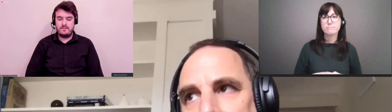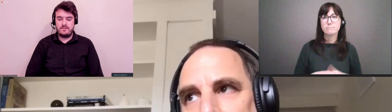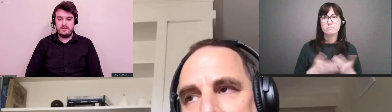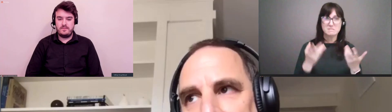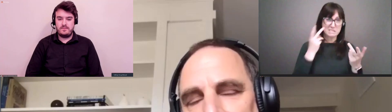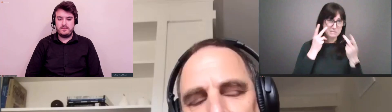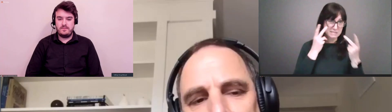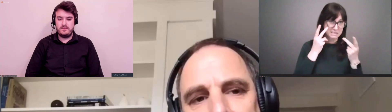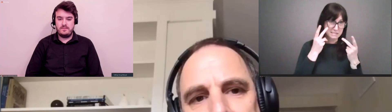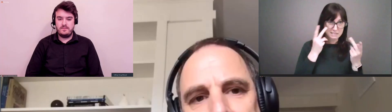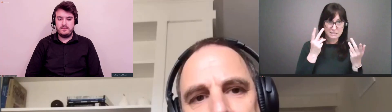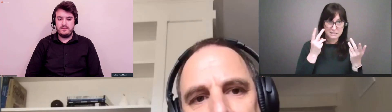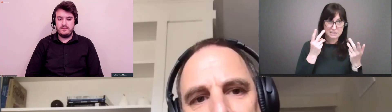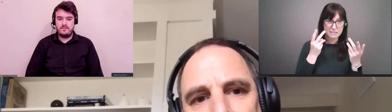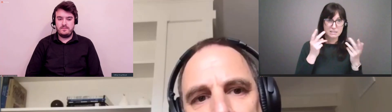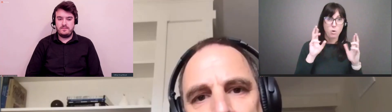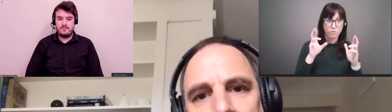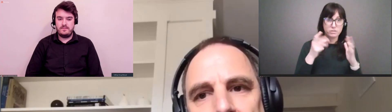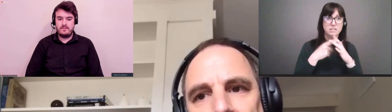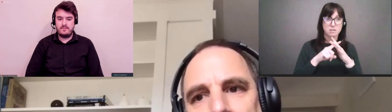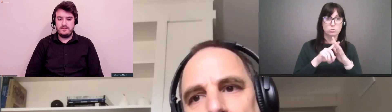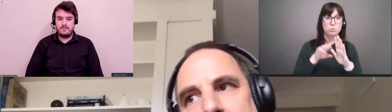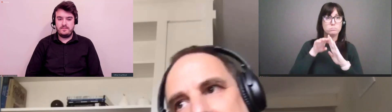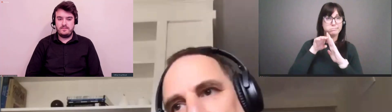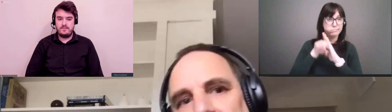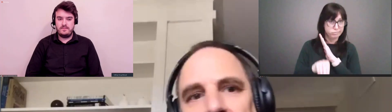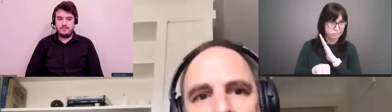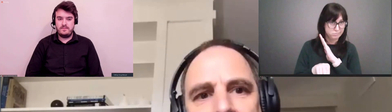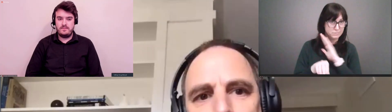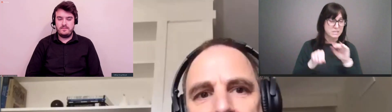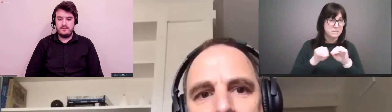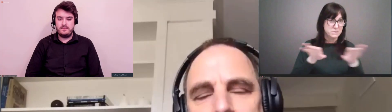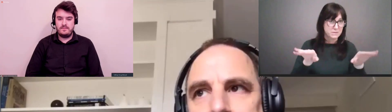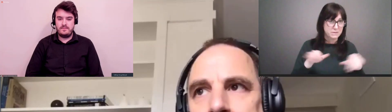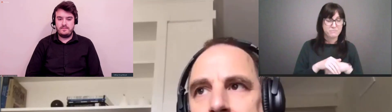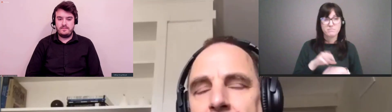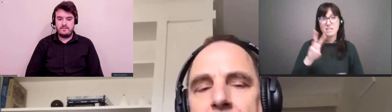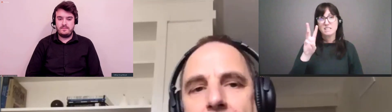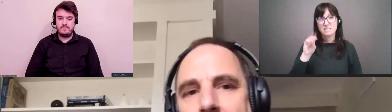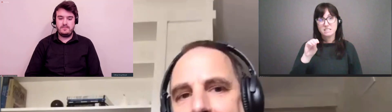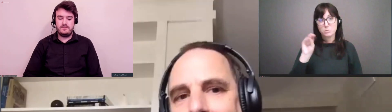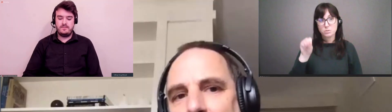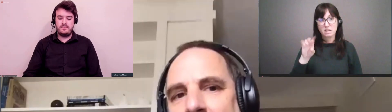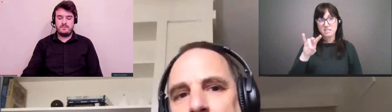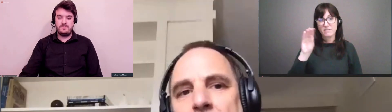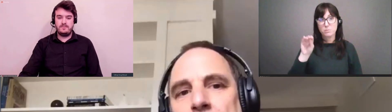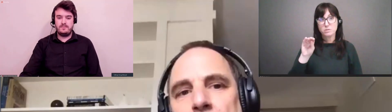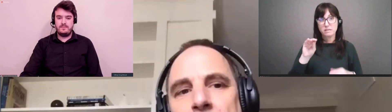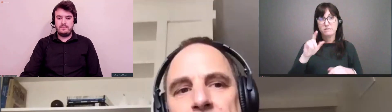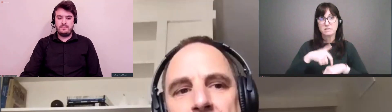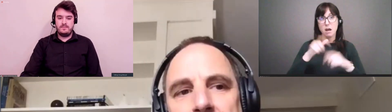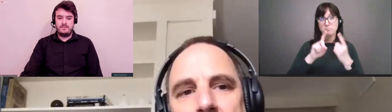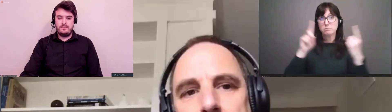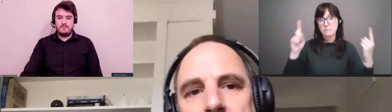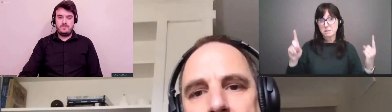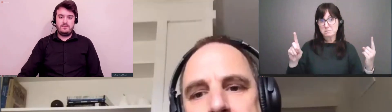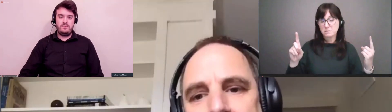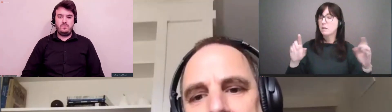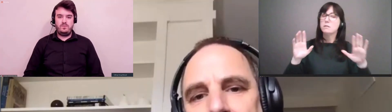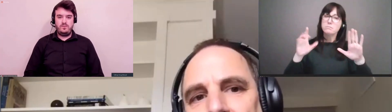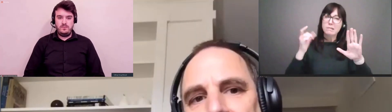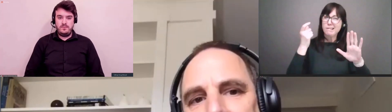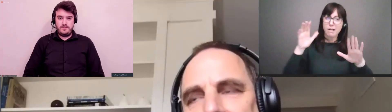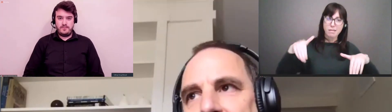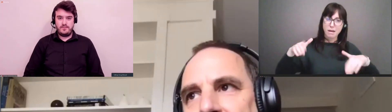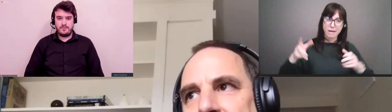see the cases starting to decrease. So, 60 to 7%, again, we haven't put up on our website yet, but